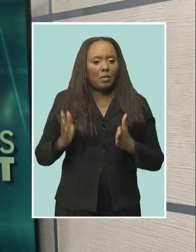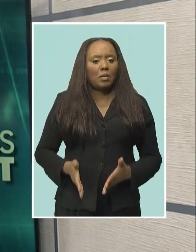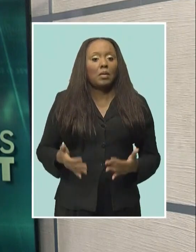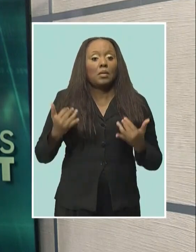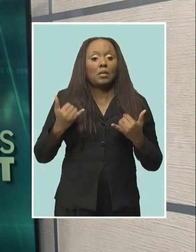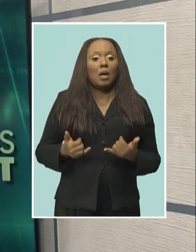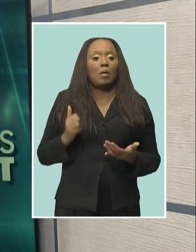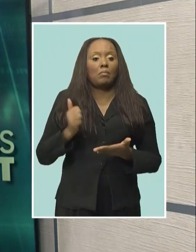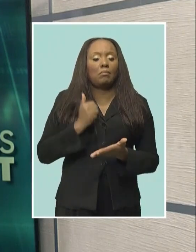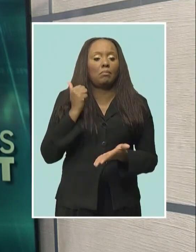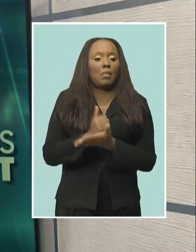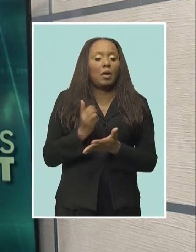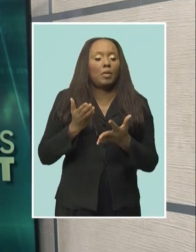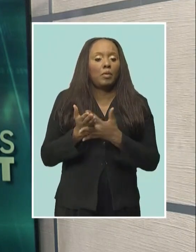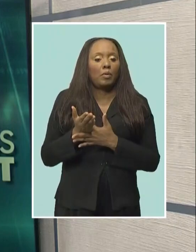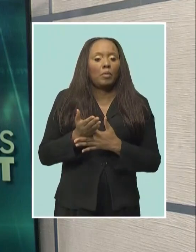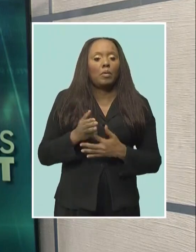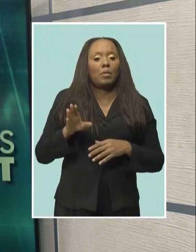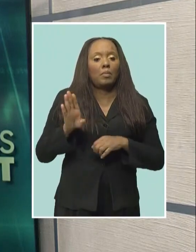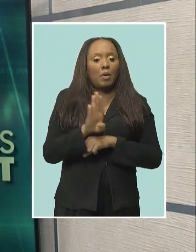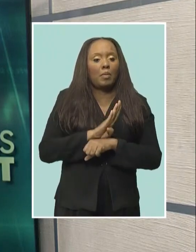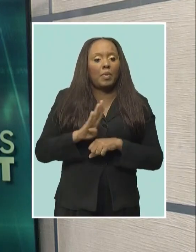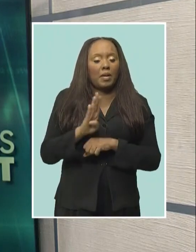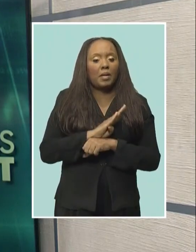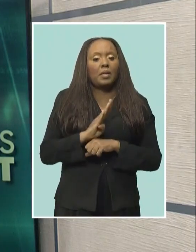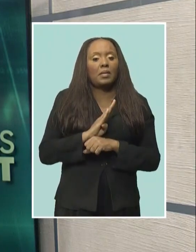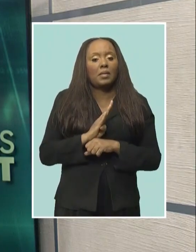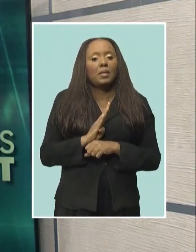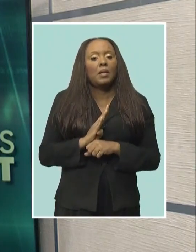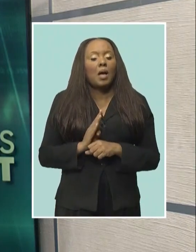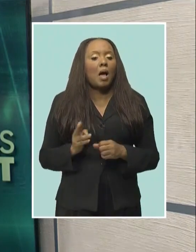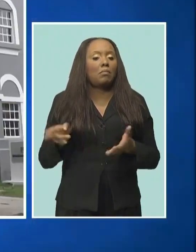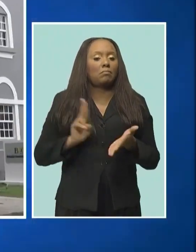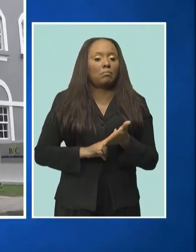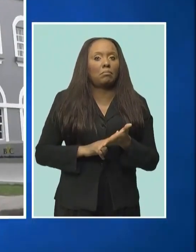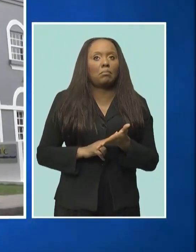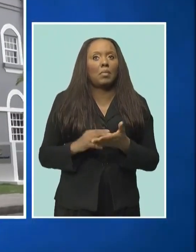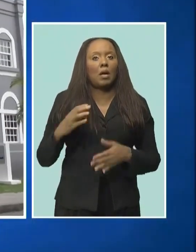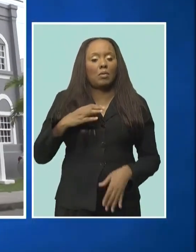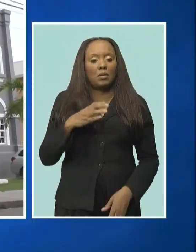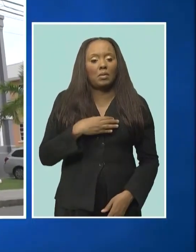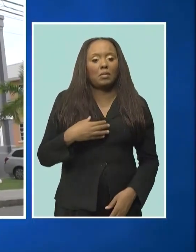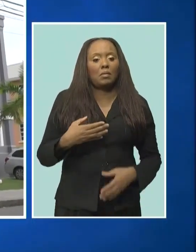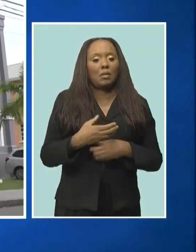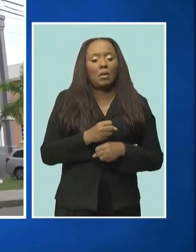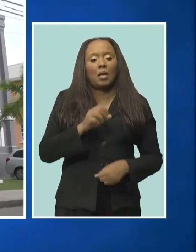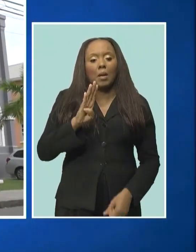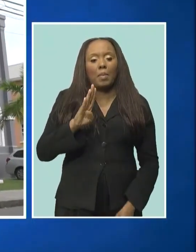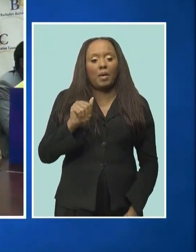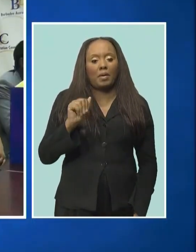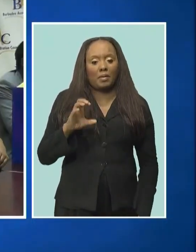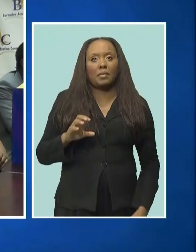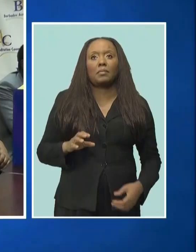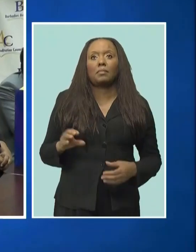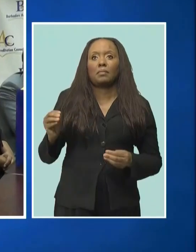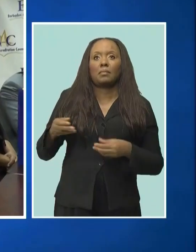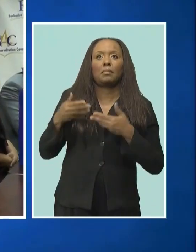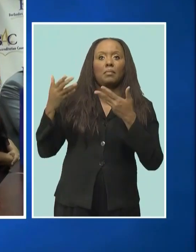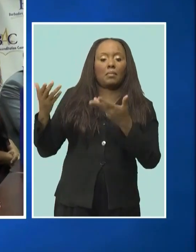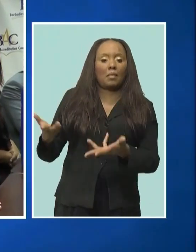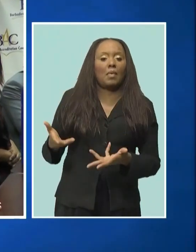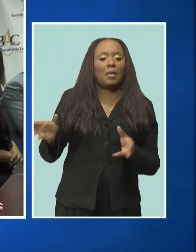Accreditation Council. The news came as the Council presented a certificate of recognition to the ACCA this morning at